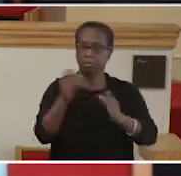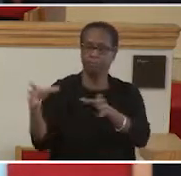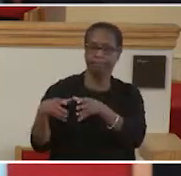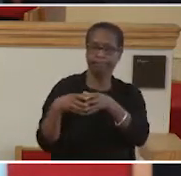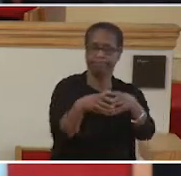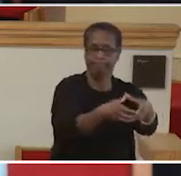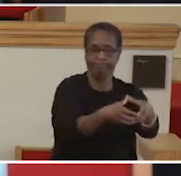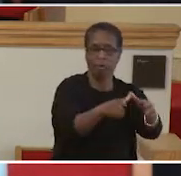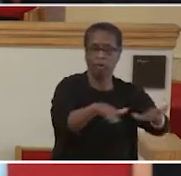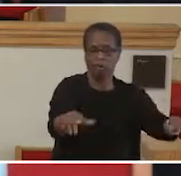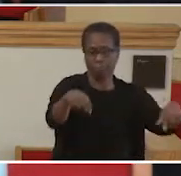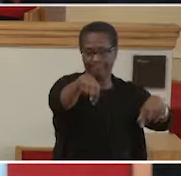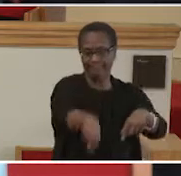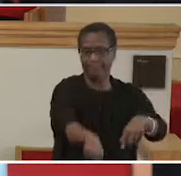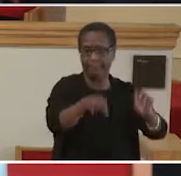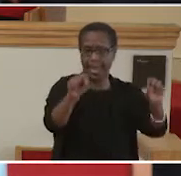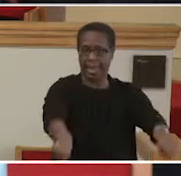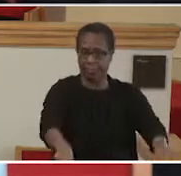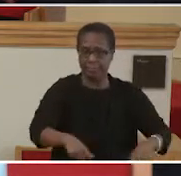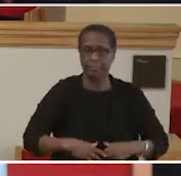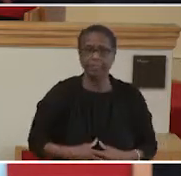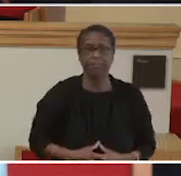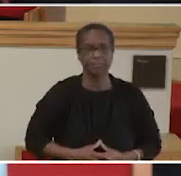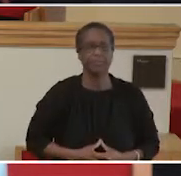Amen. Amen.